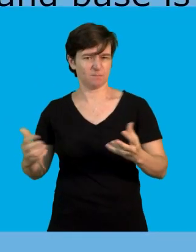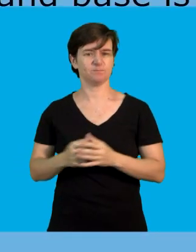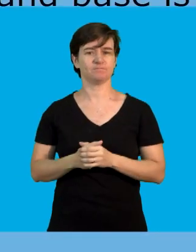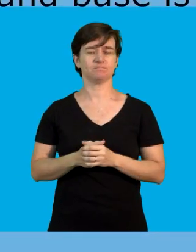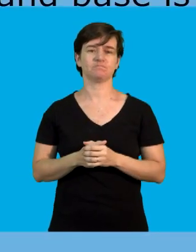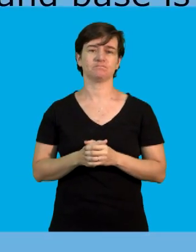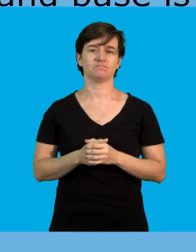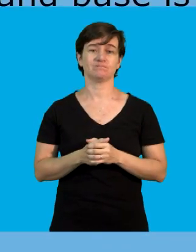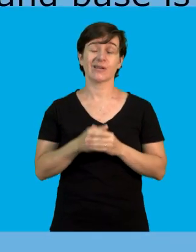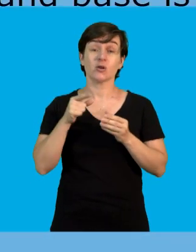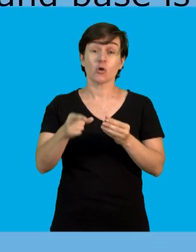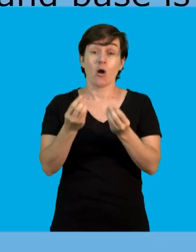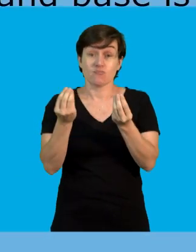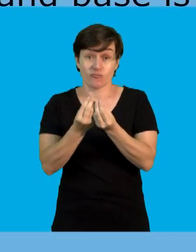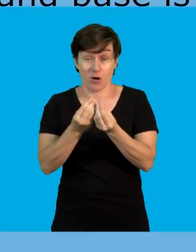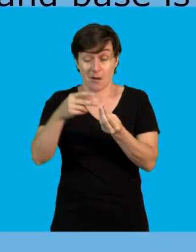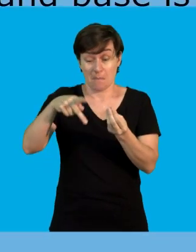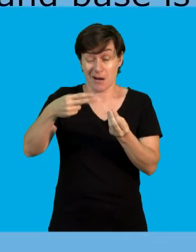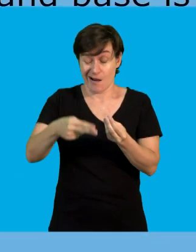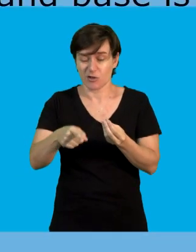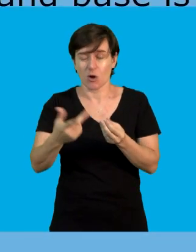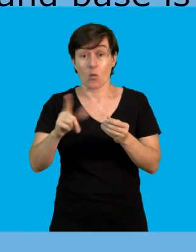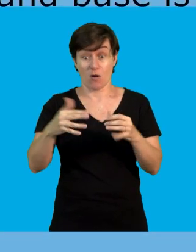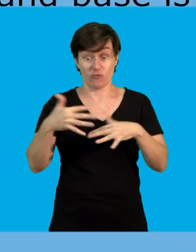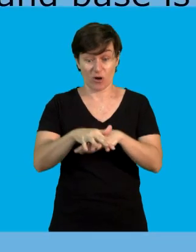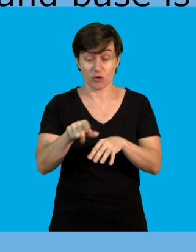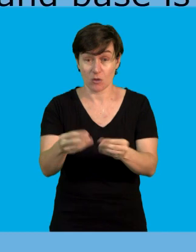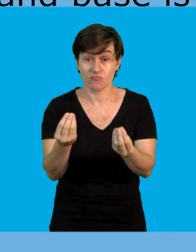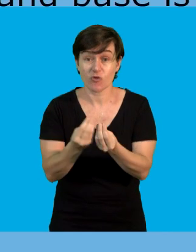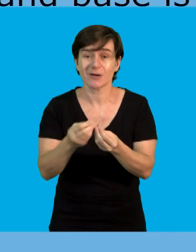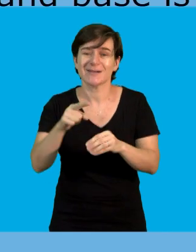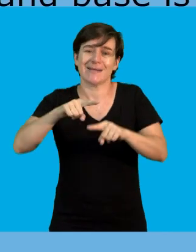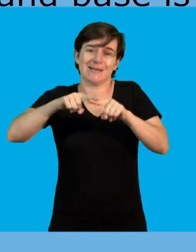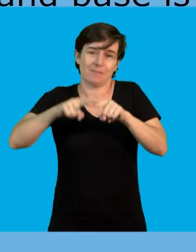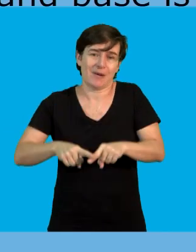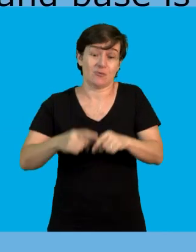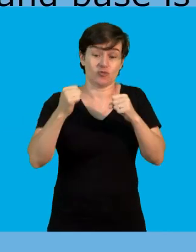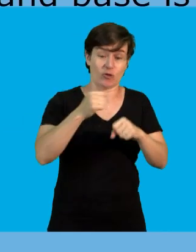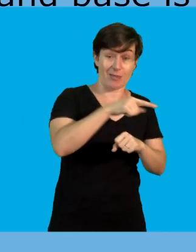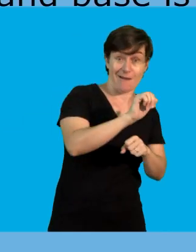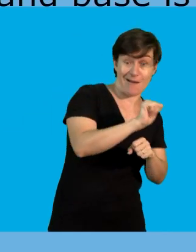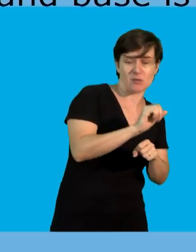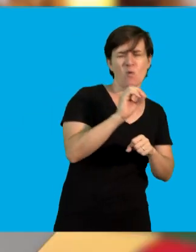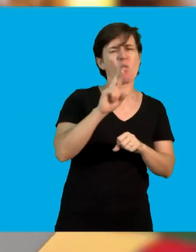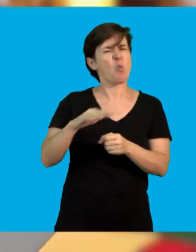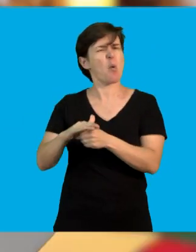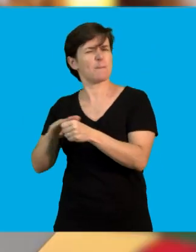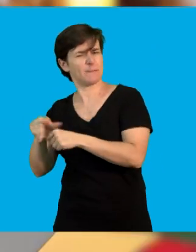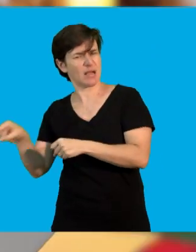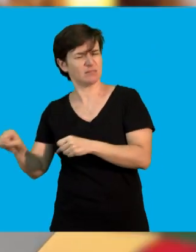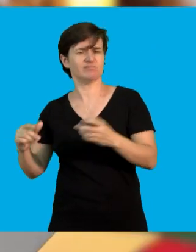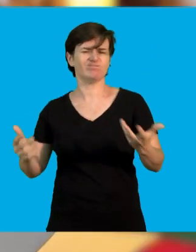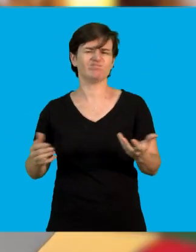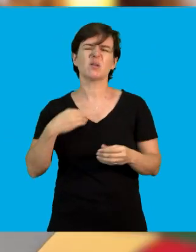of the pH, or rather the pH of the product, depends on the relative strength of the acid and the base. Now, by that we